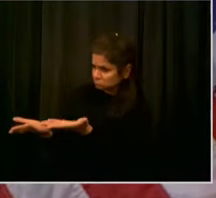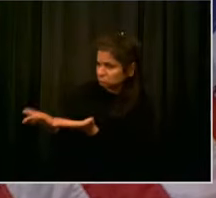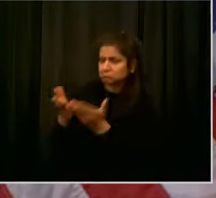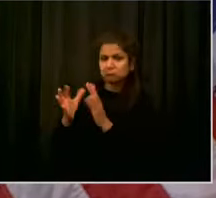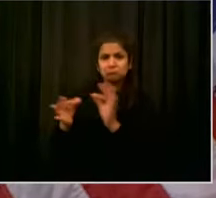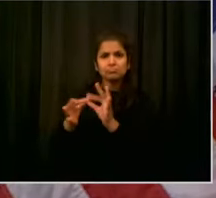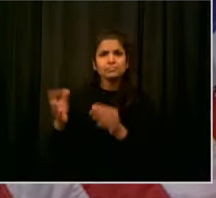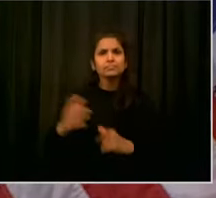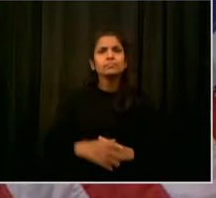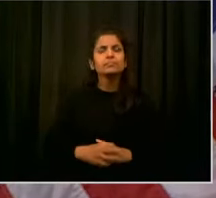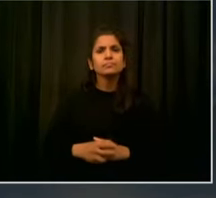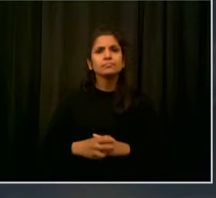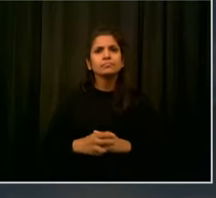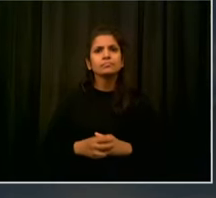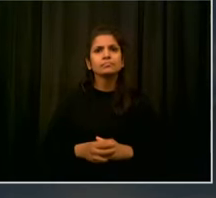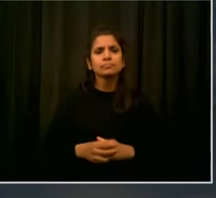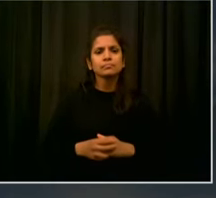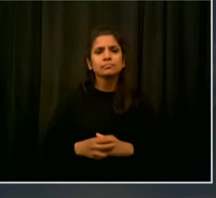at this moment.